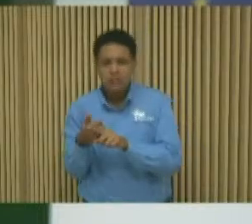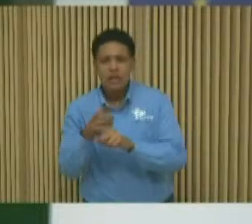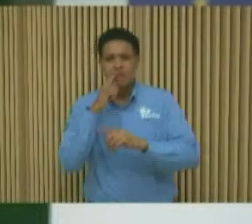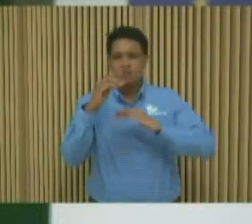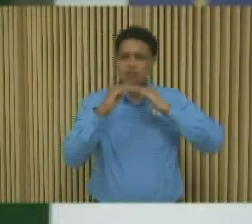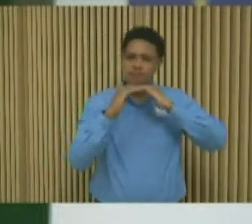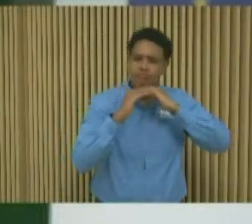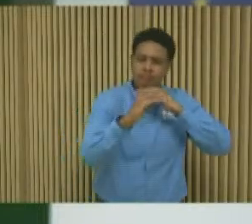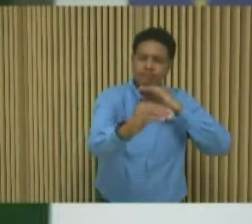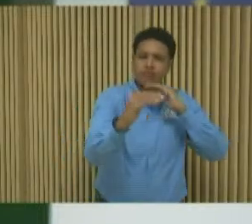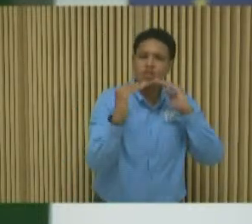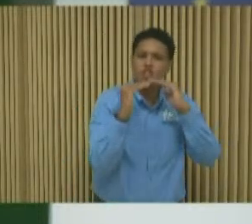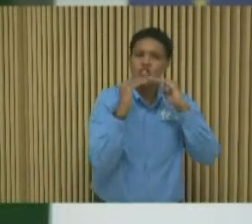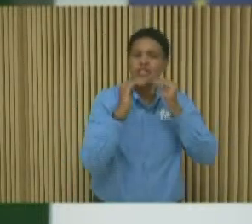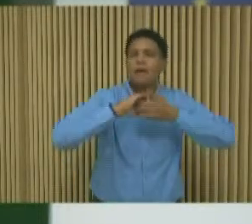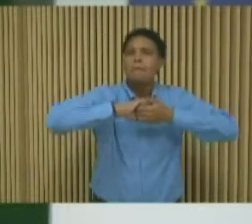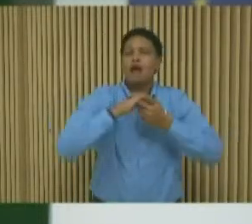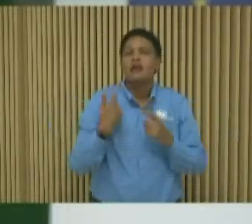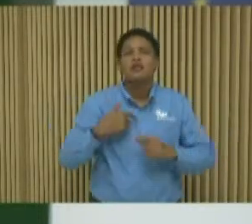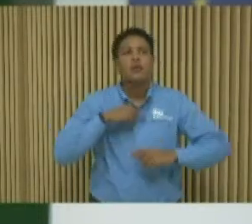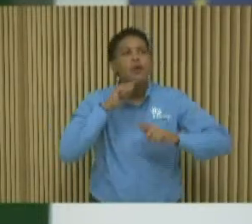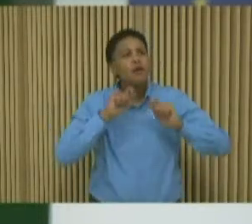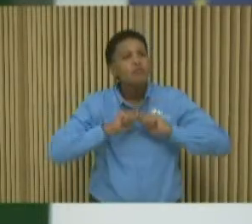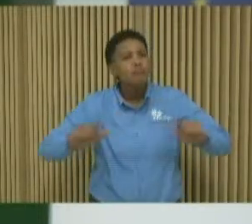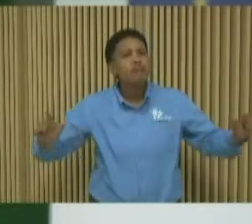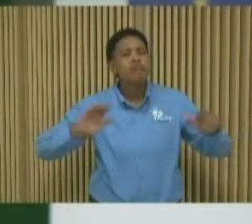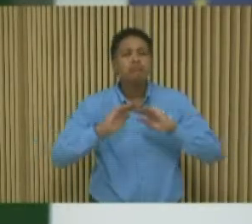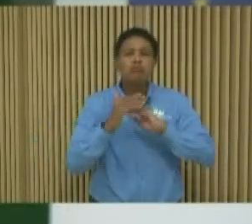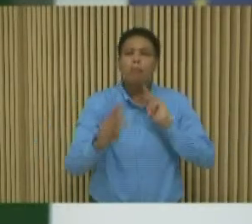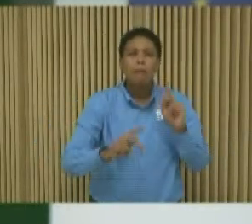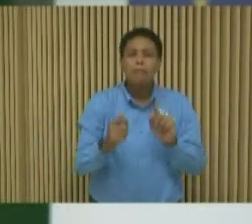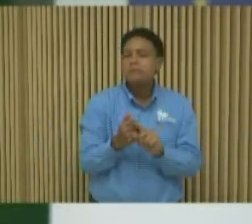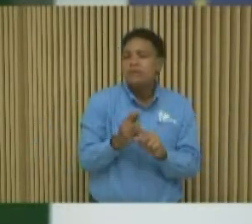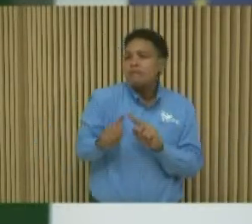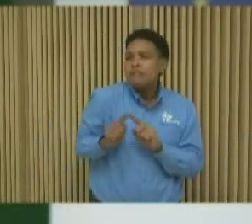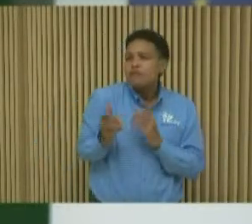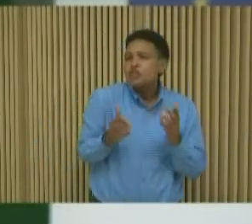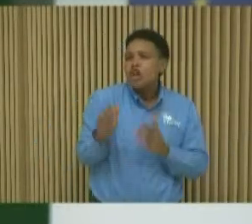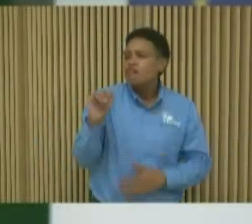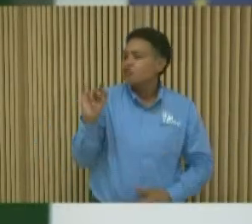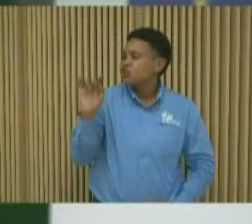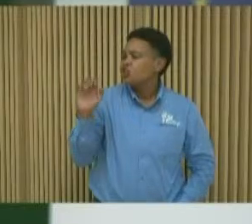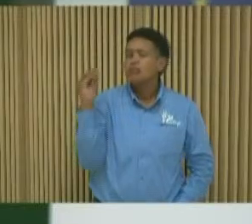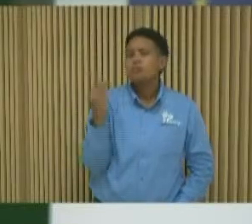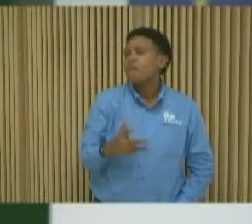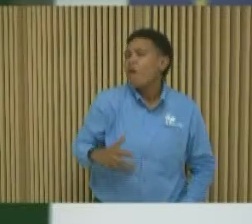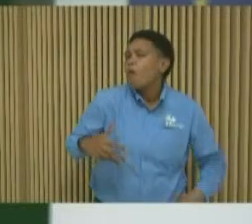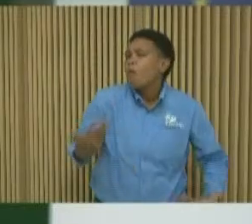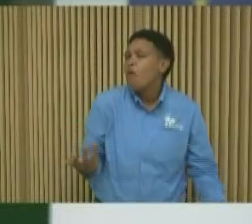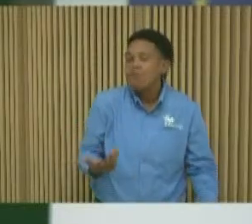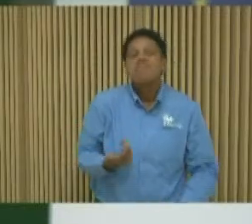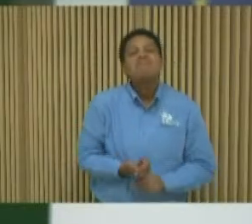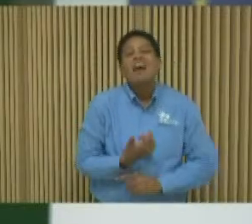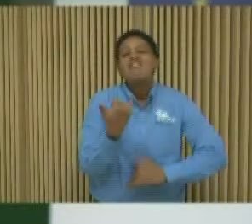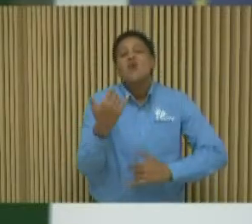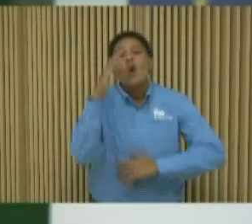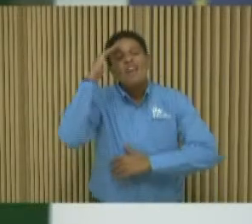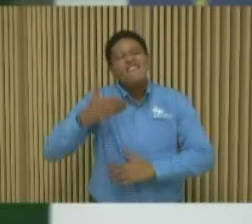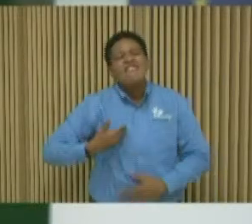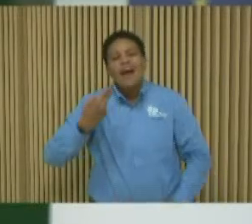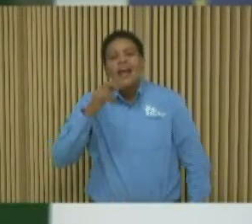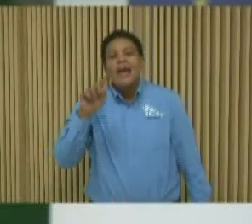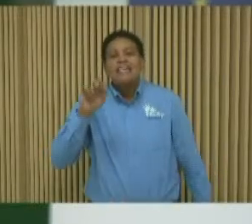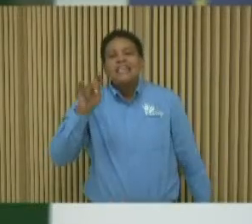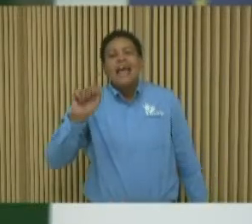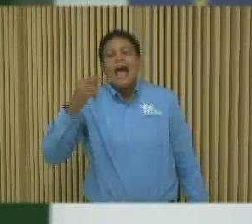justice sector partners as we get the word out to Jamaicans about the services we have for you. I now invite Mr. Hezekiah Hall,